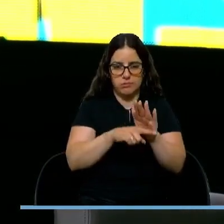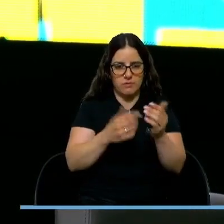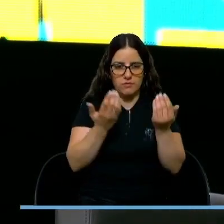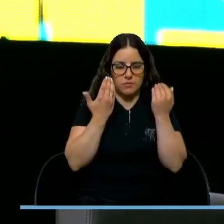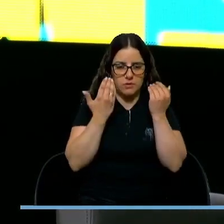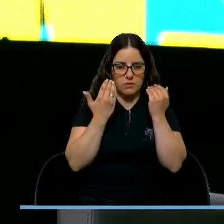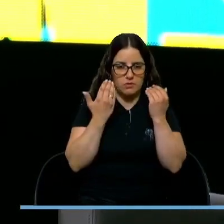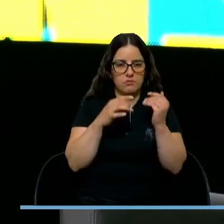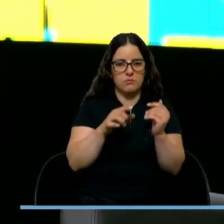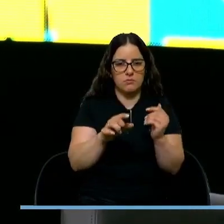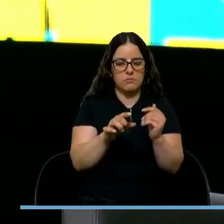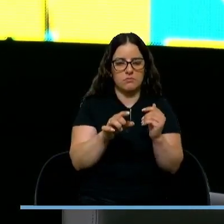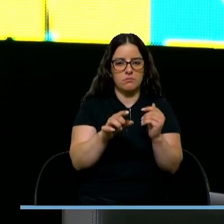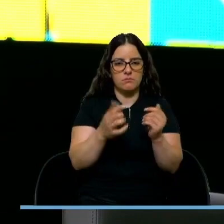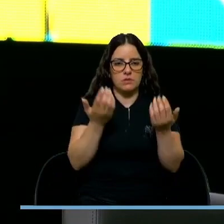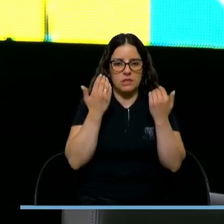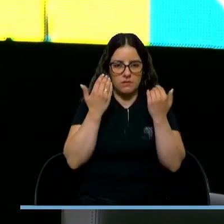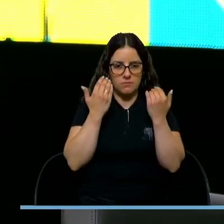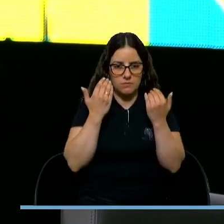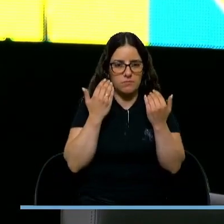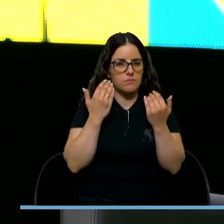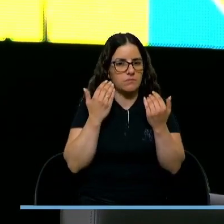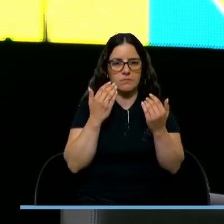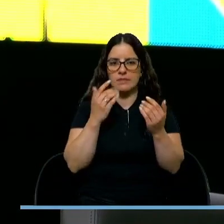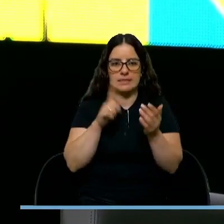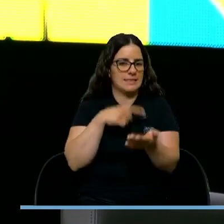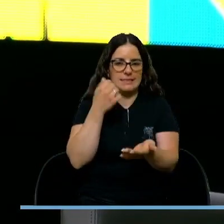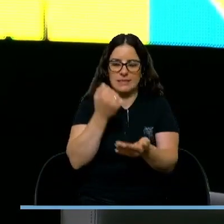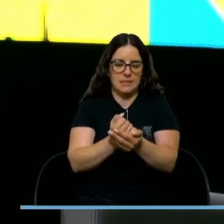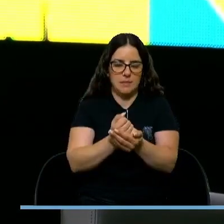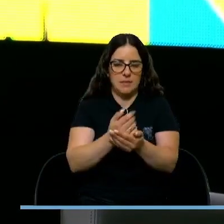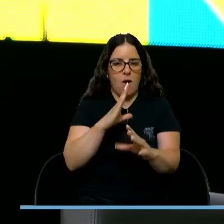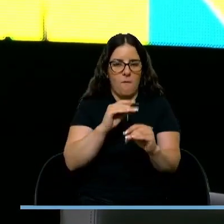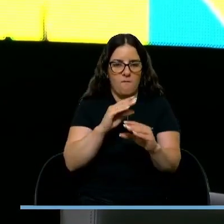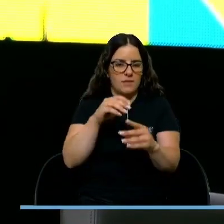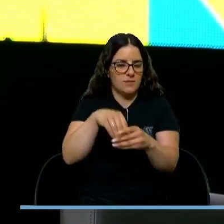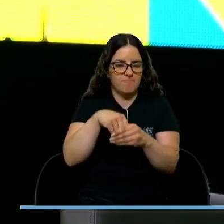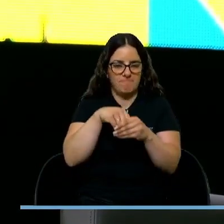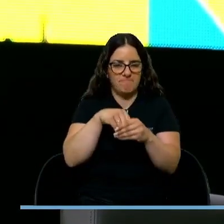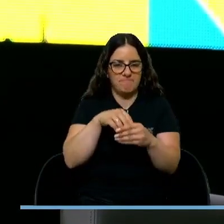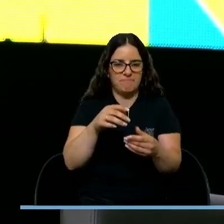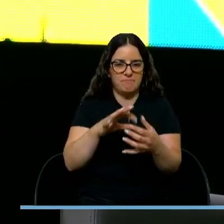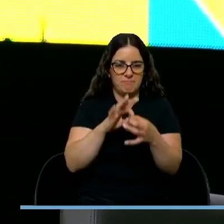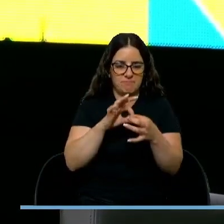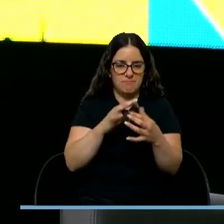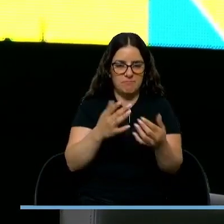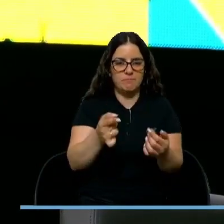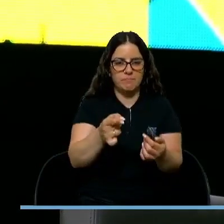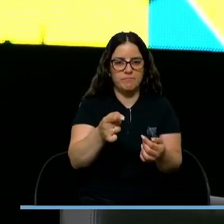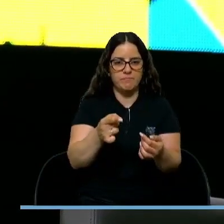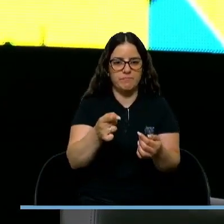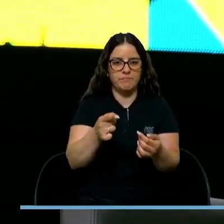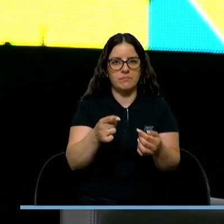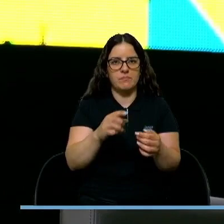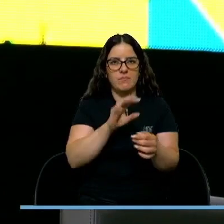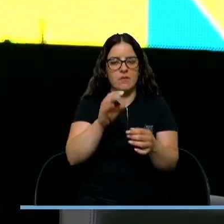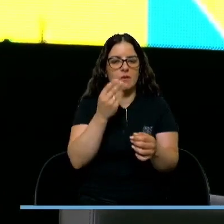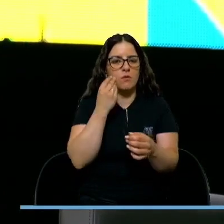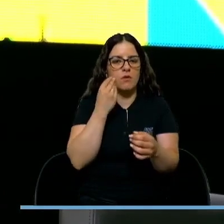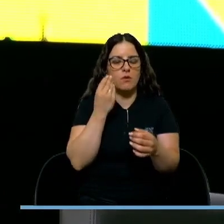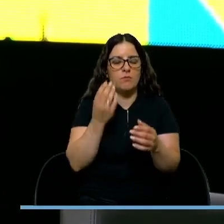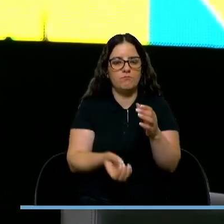component, which is of the utmost importance, that is part of all our talks. Organizations, that is